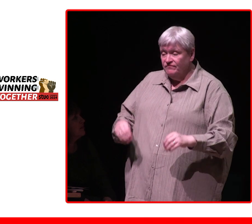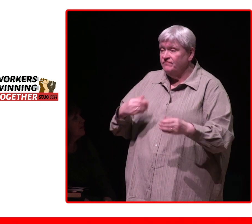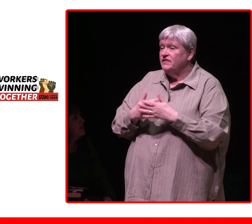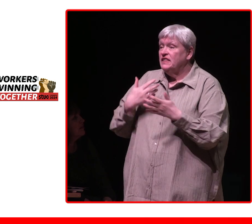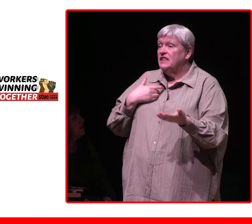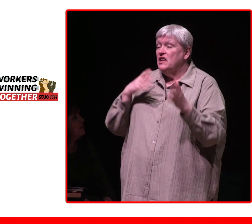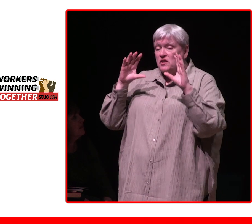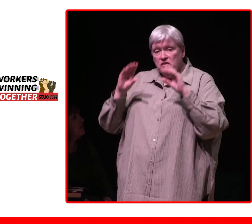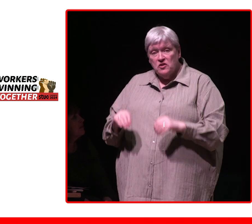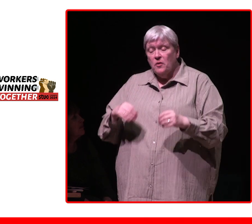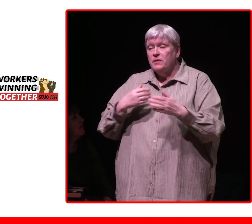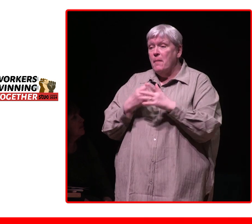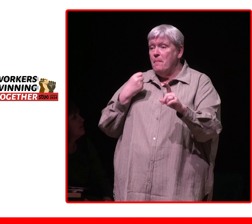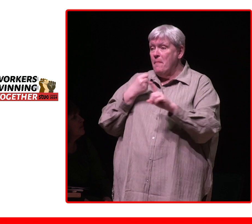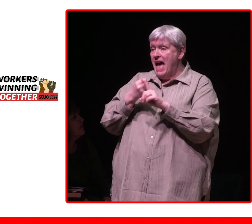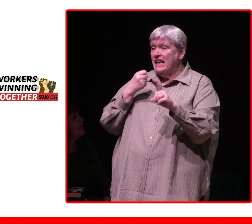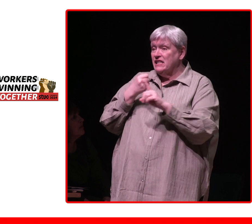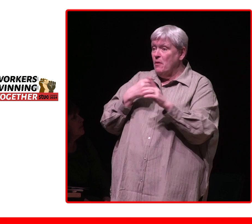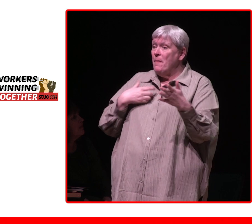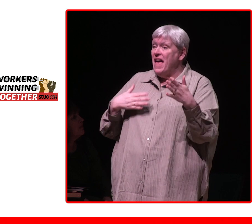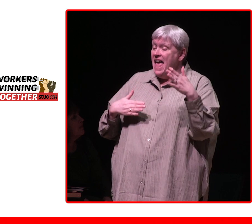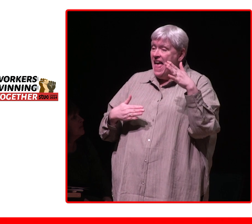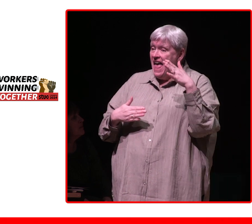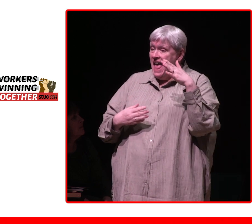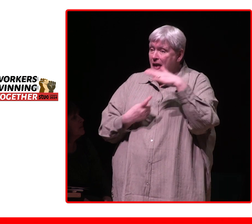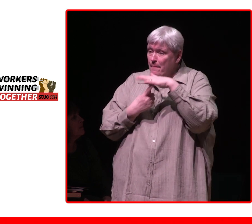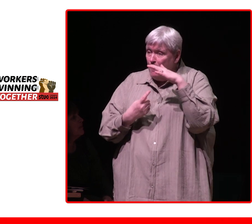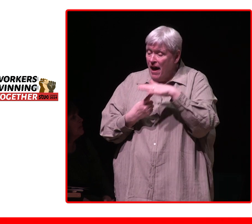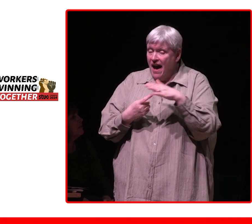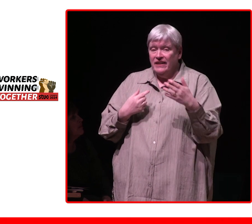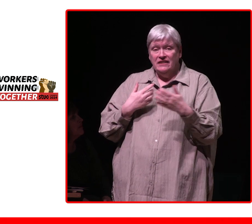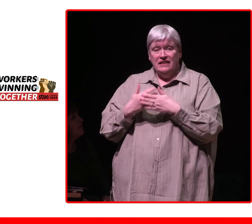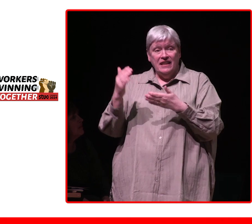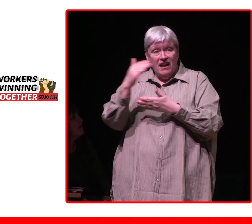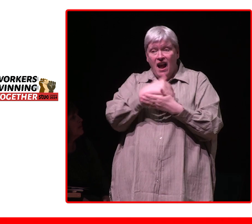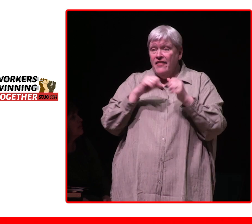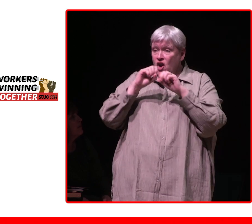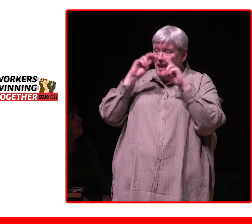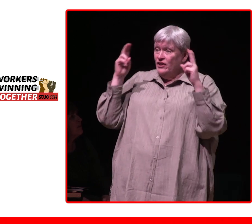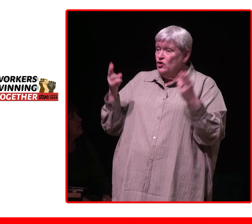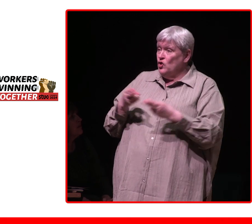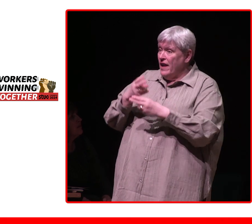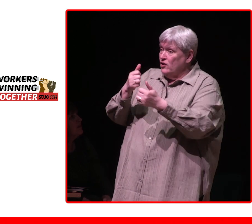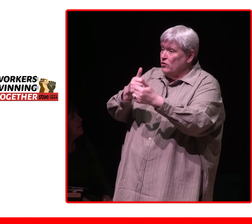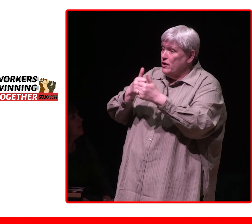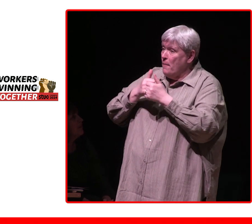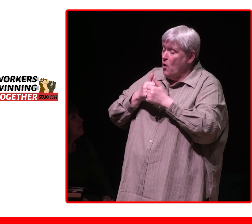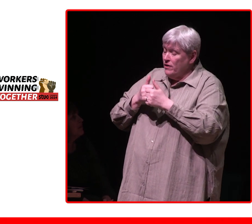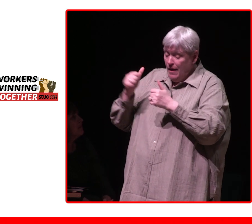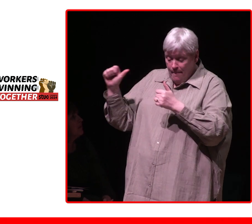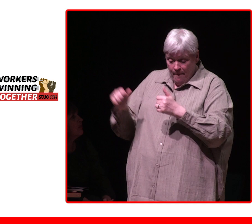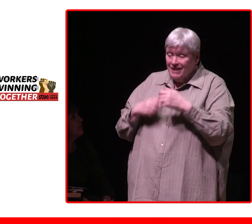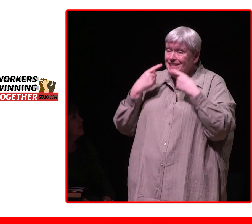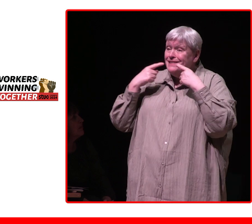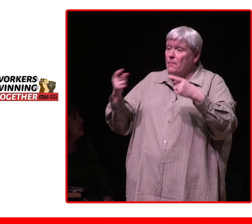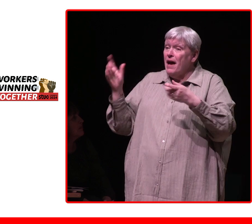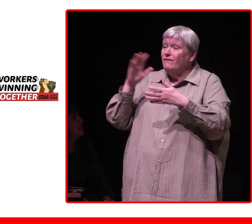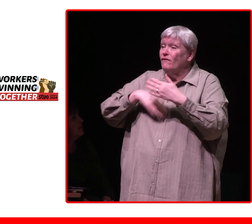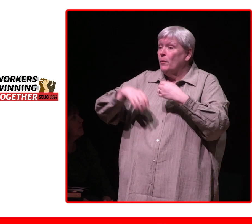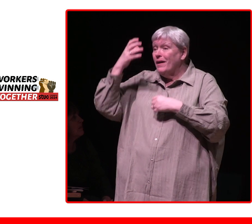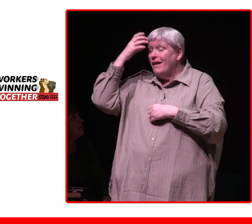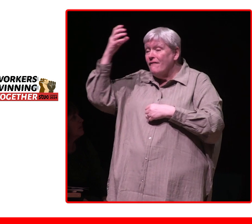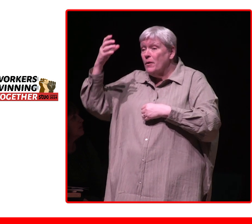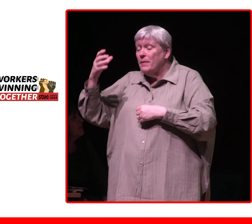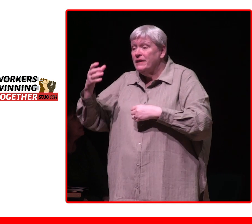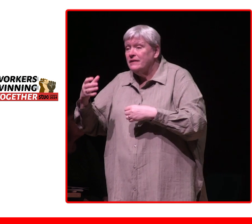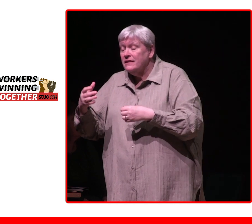the maximum impact and garner international support. And we must demand from our governments